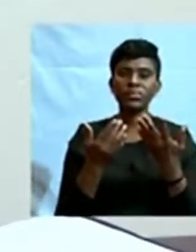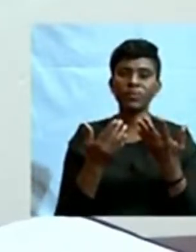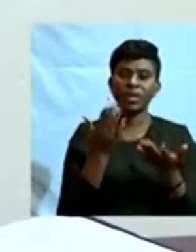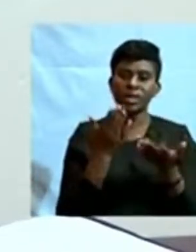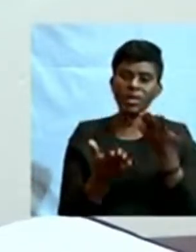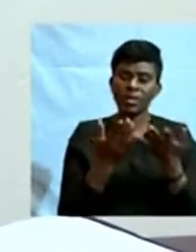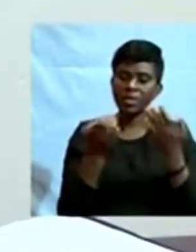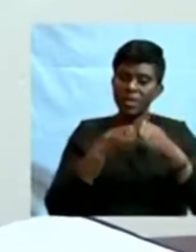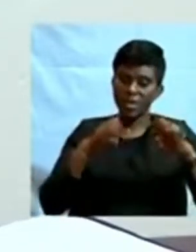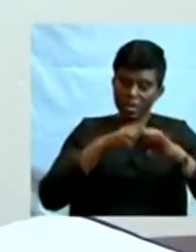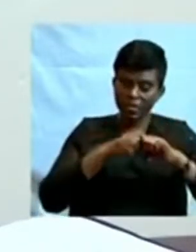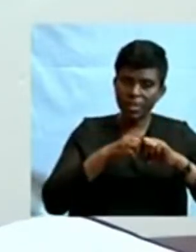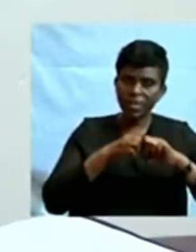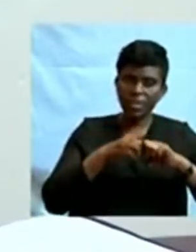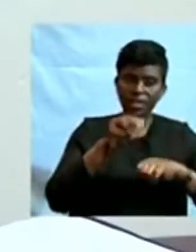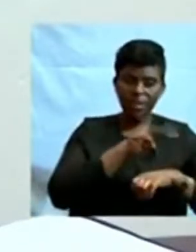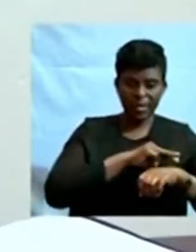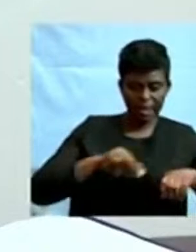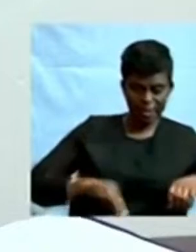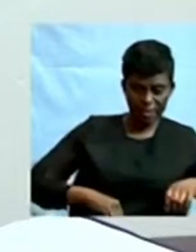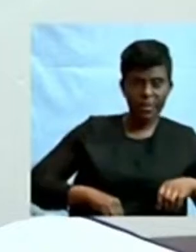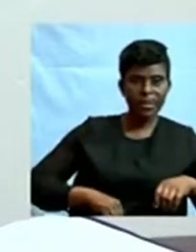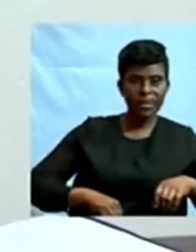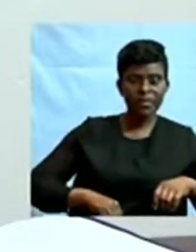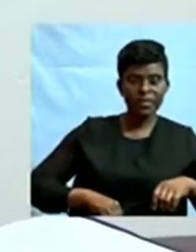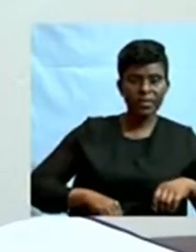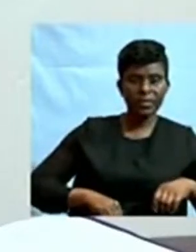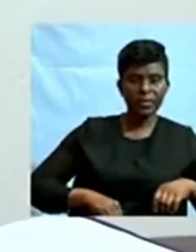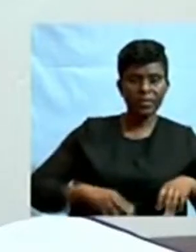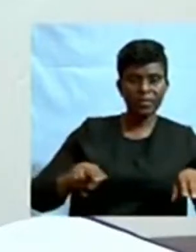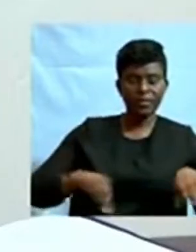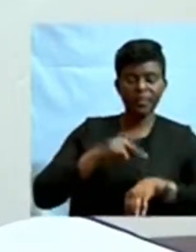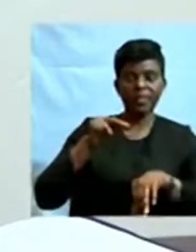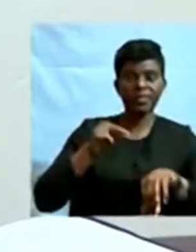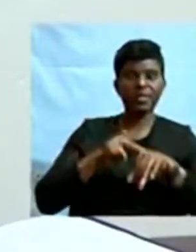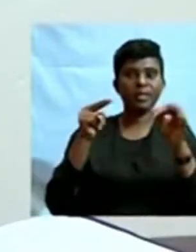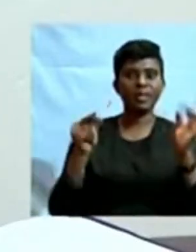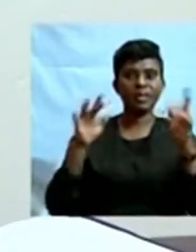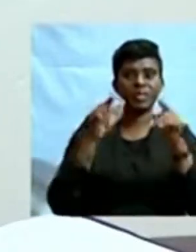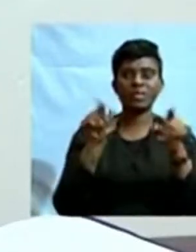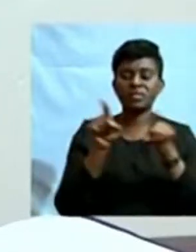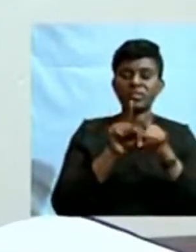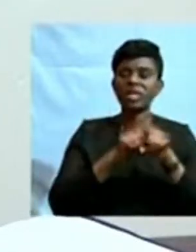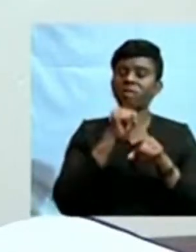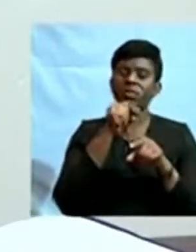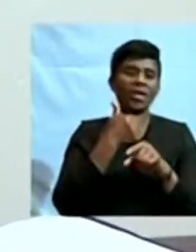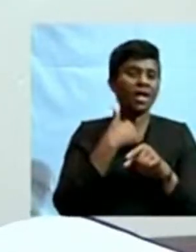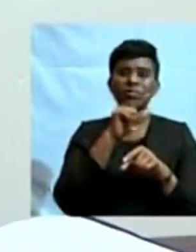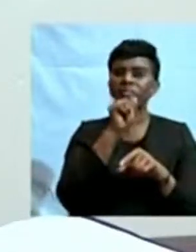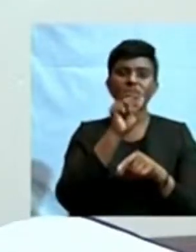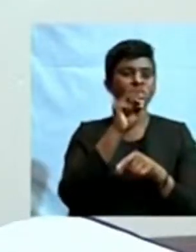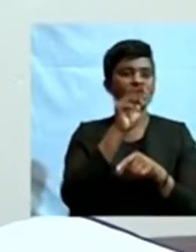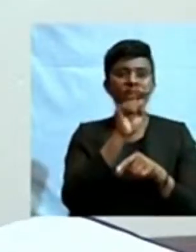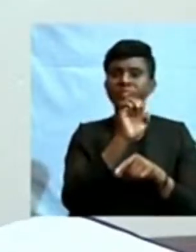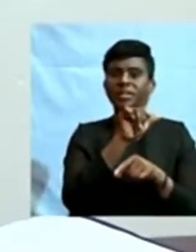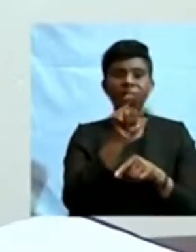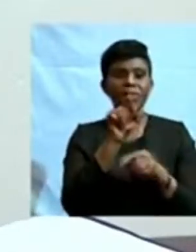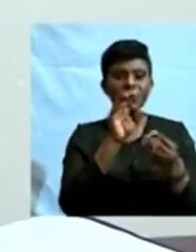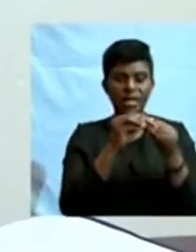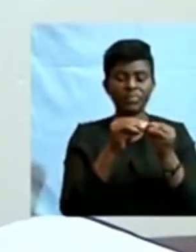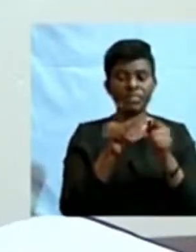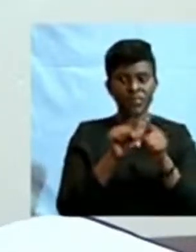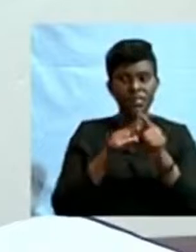Maybe even esteemed members of the National Assembly might not have a Zamtel number. They are able to